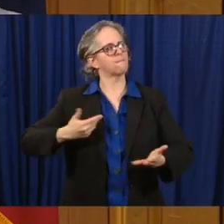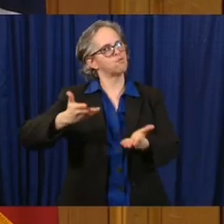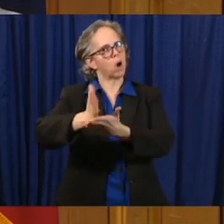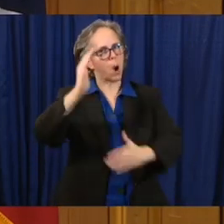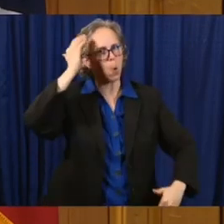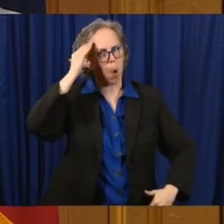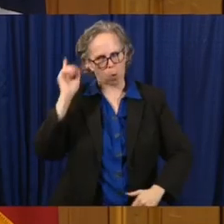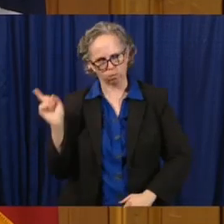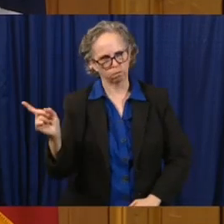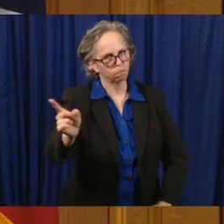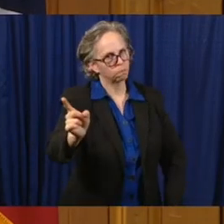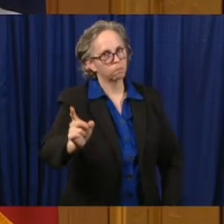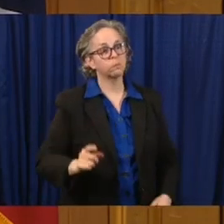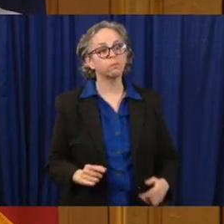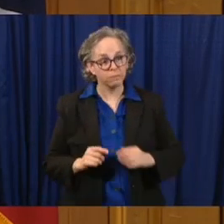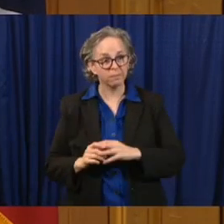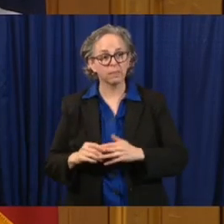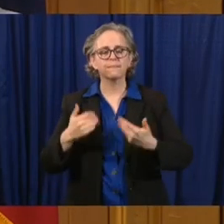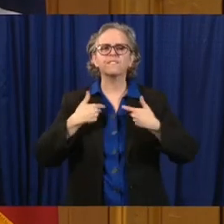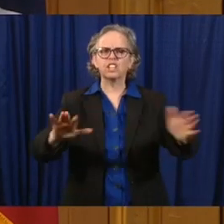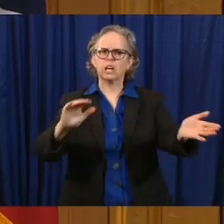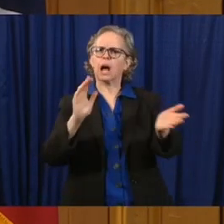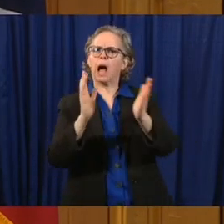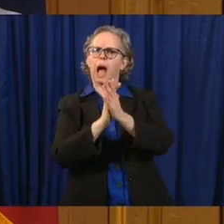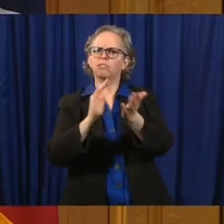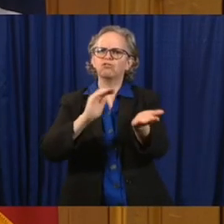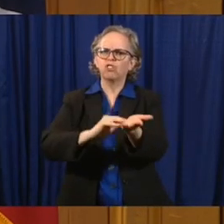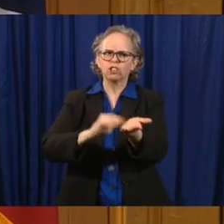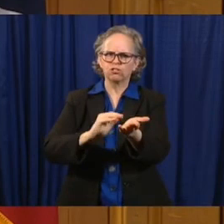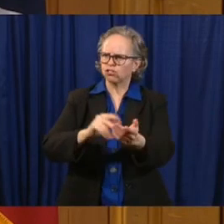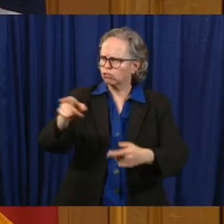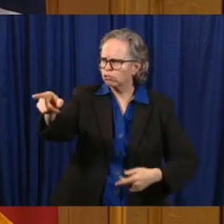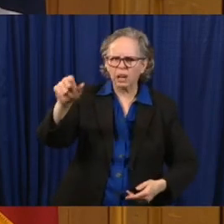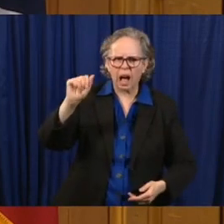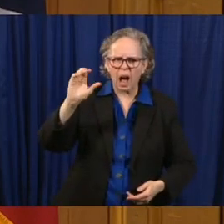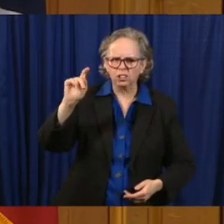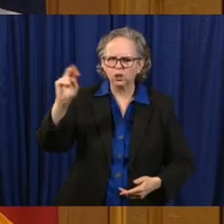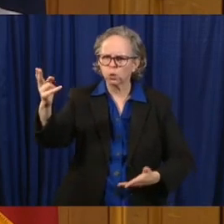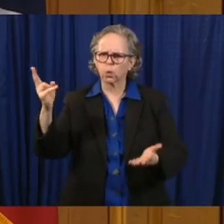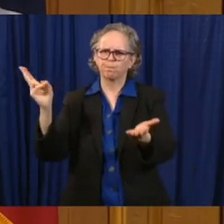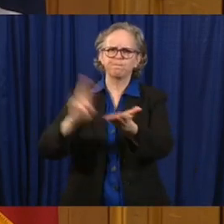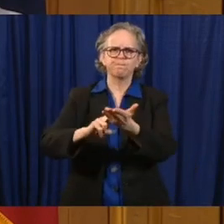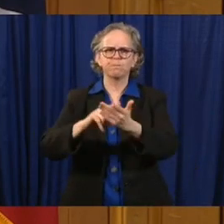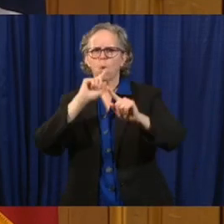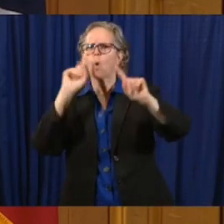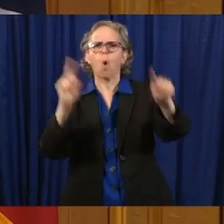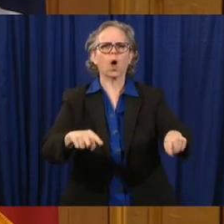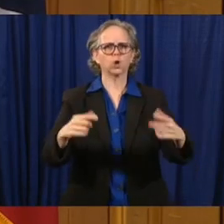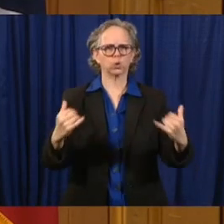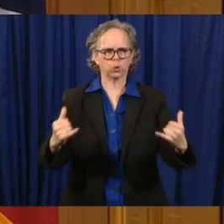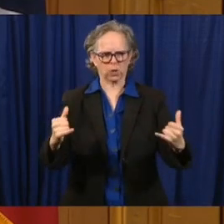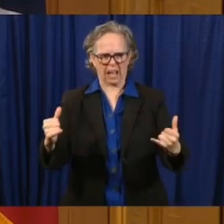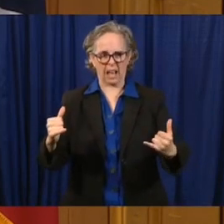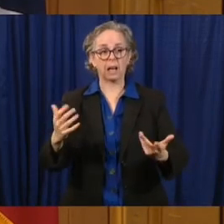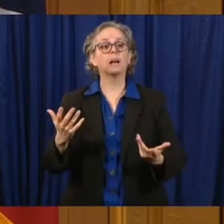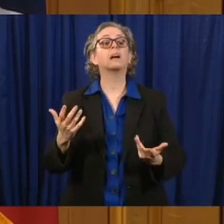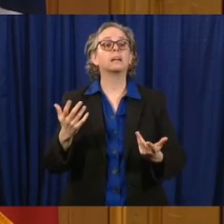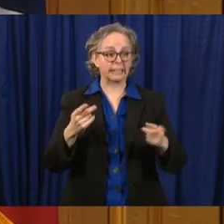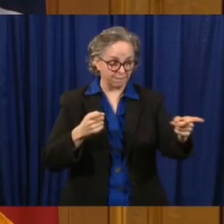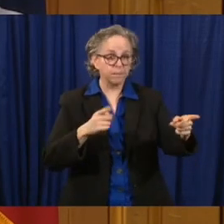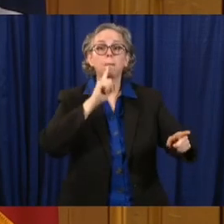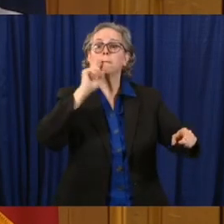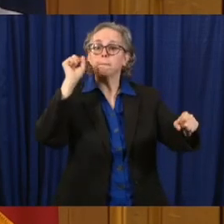today that will require long-term care facilities to notify residents and families within 24 hours if a